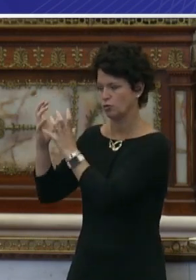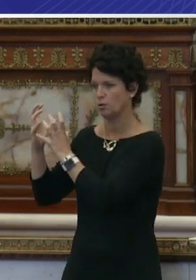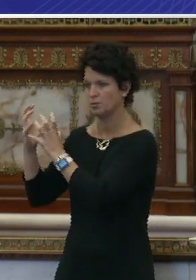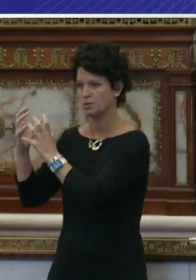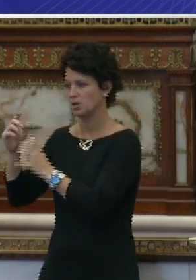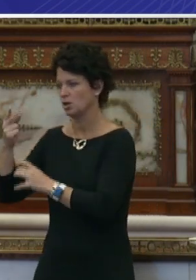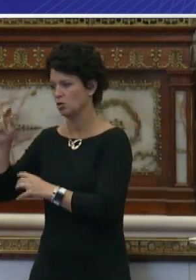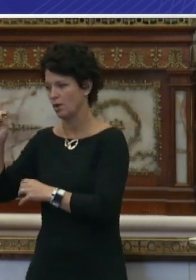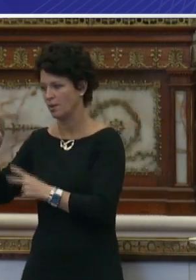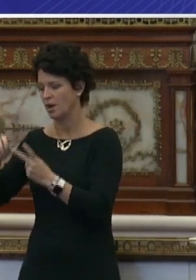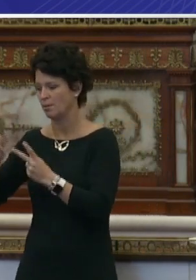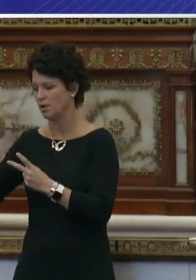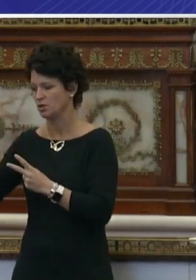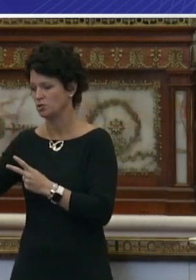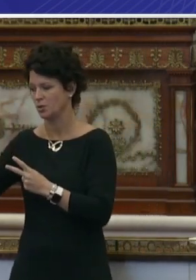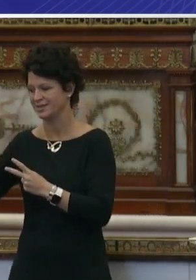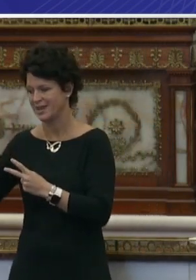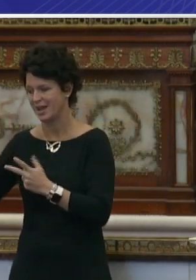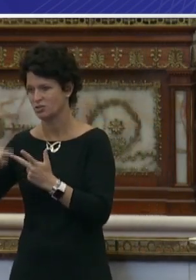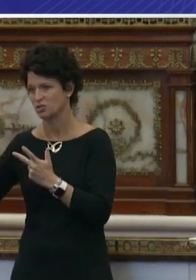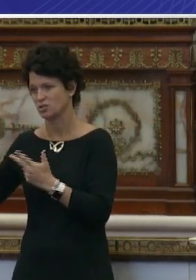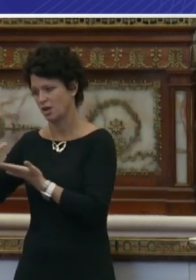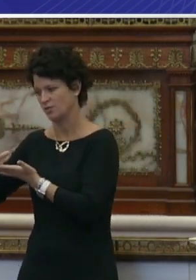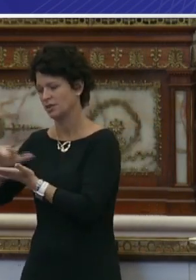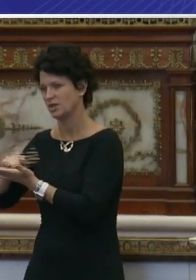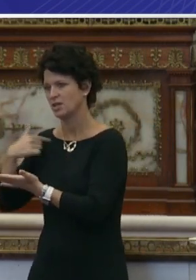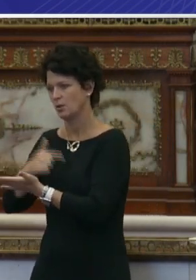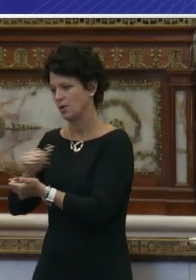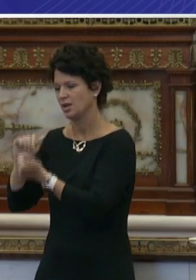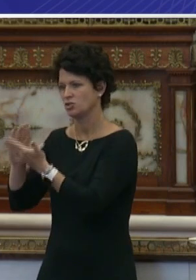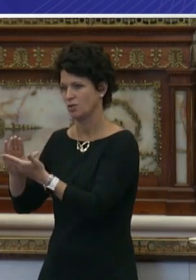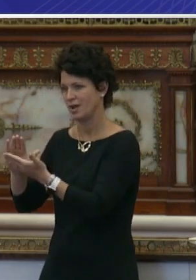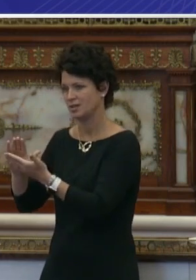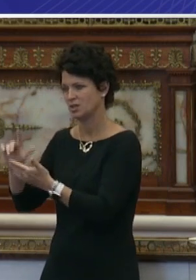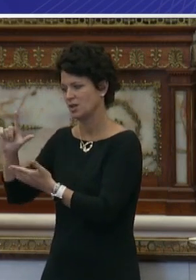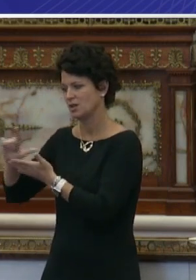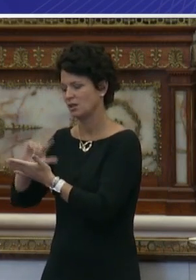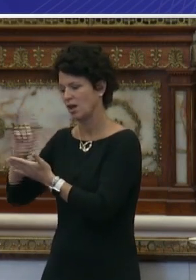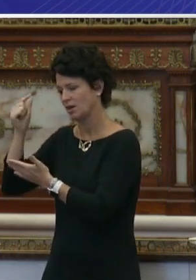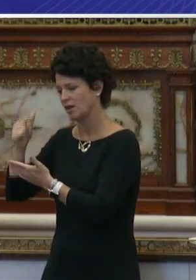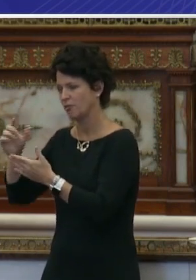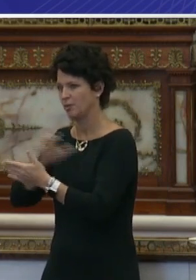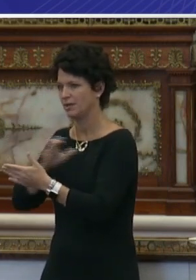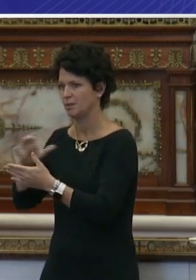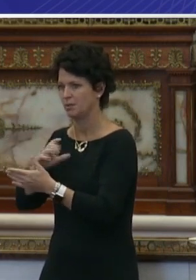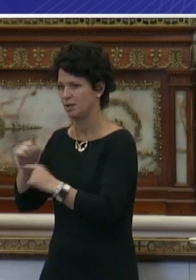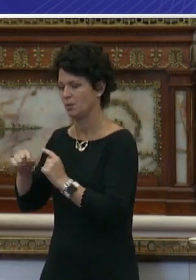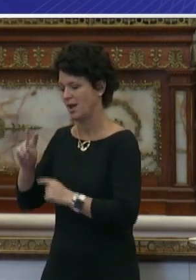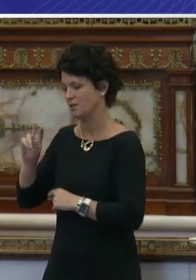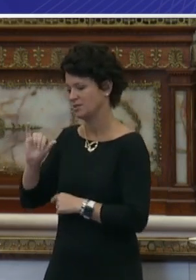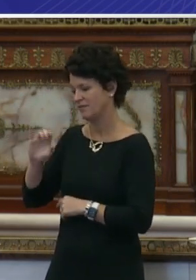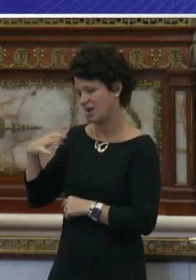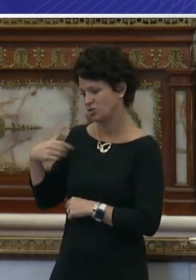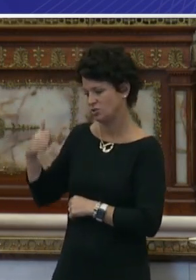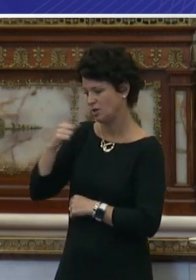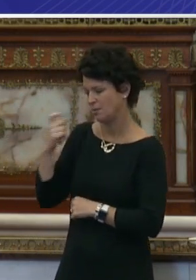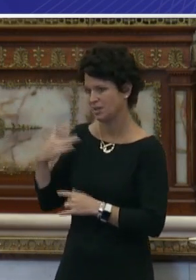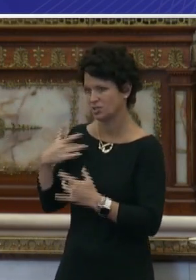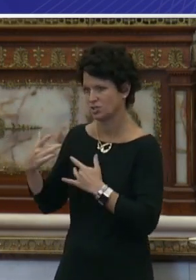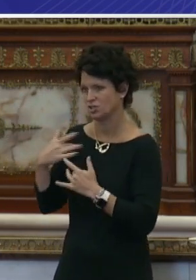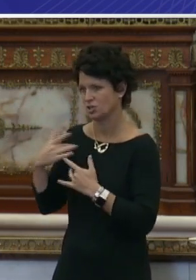like Grubhub and DoorDash, there was other legislation that we addressed in the Law and Government Committee hearing, where I serve as vice chair, because there was a concern